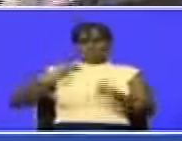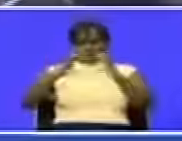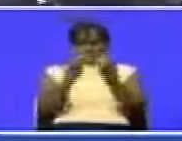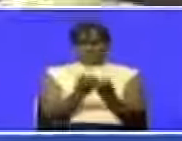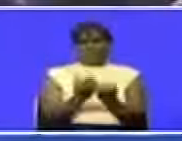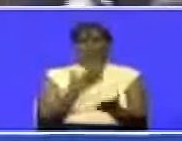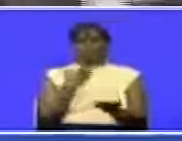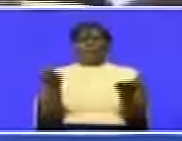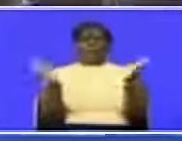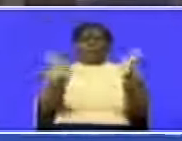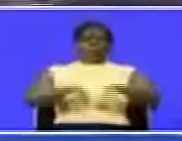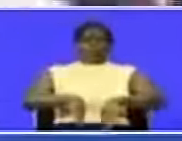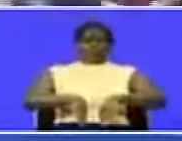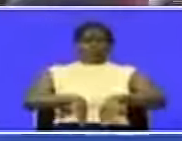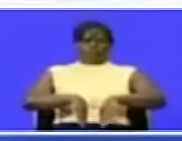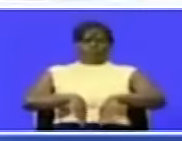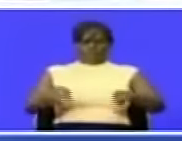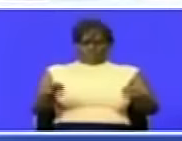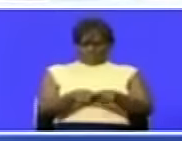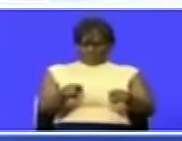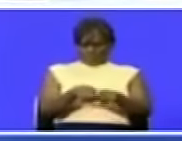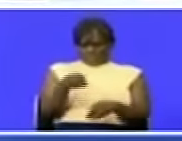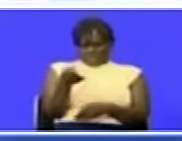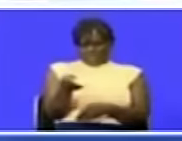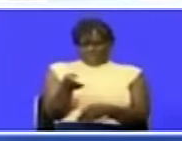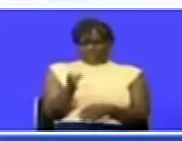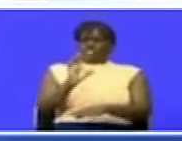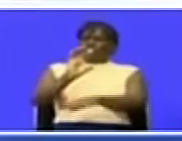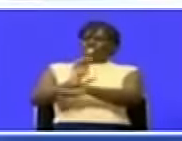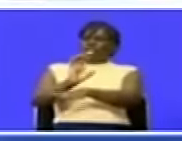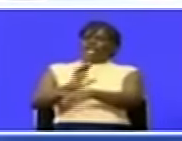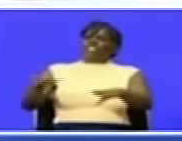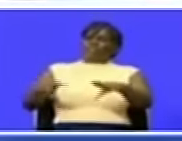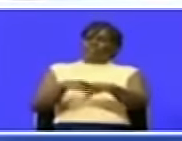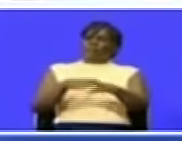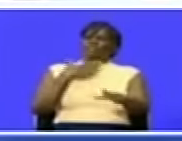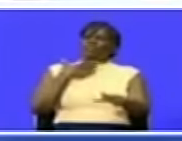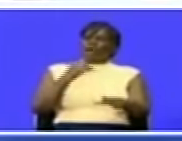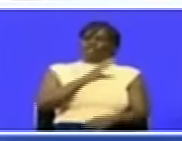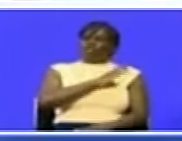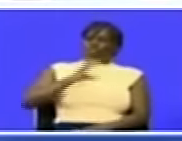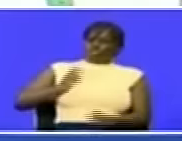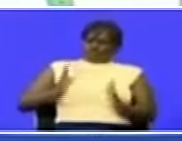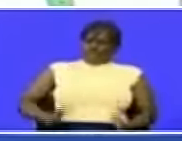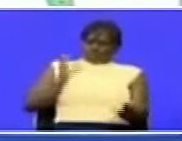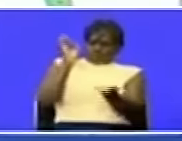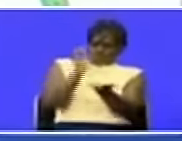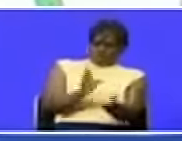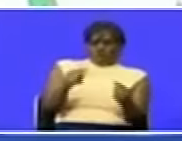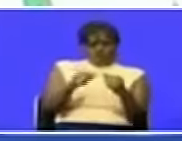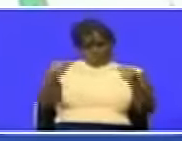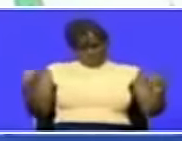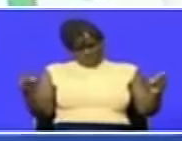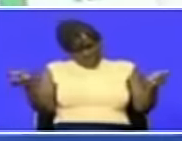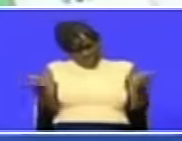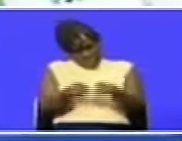calling for its disbandment, a debate that has seen even the clergy call for the removal of the commissioners. The opposition court